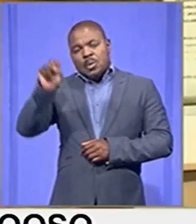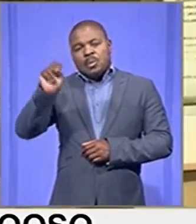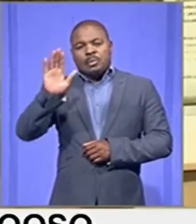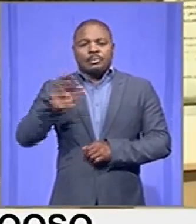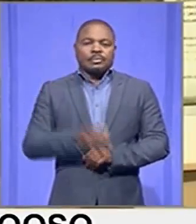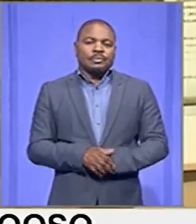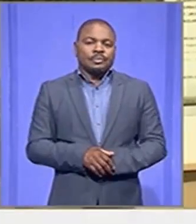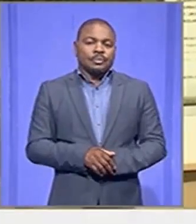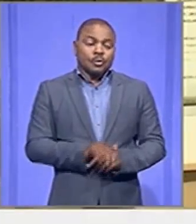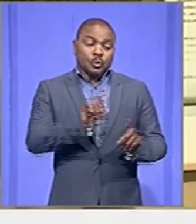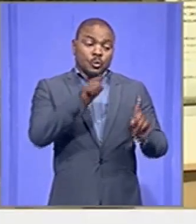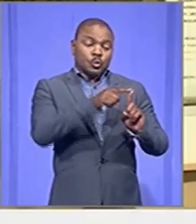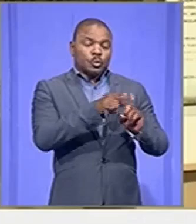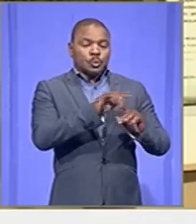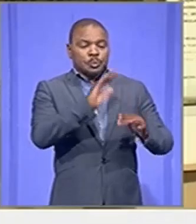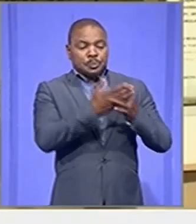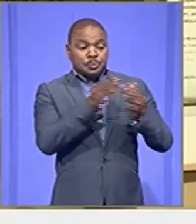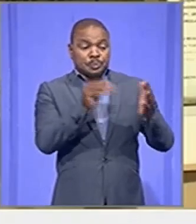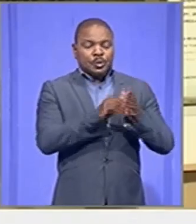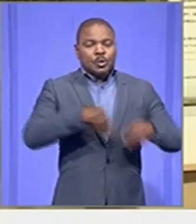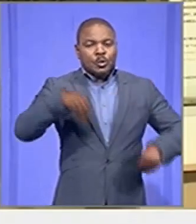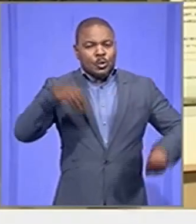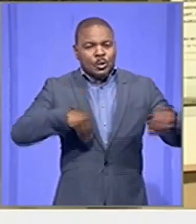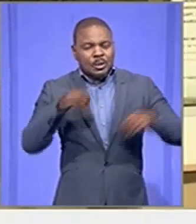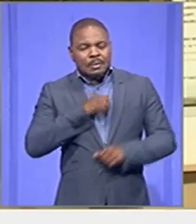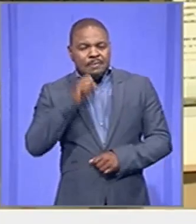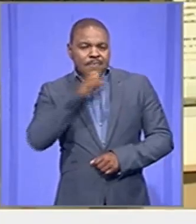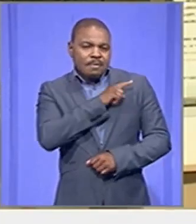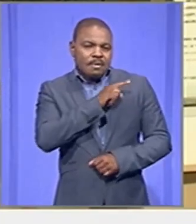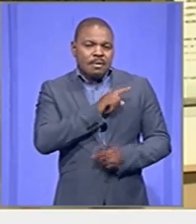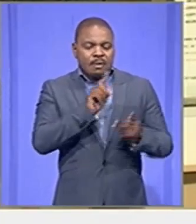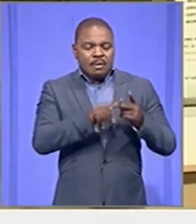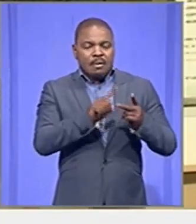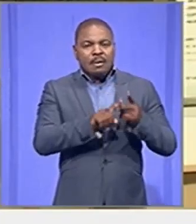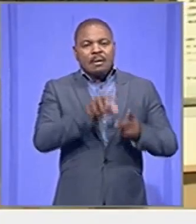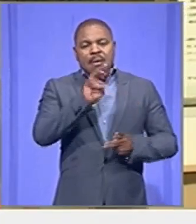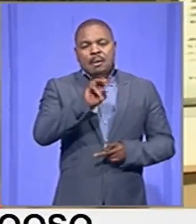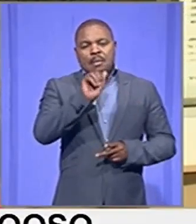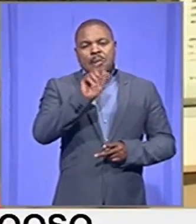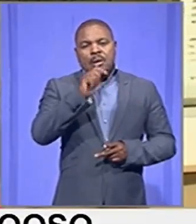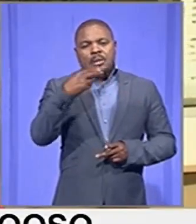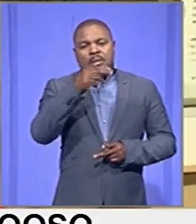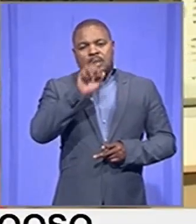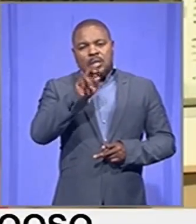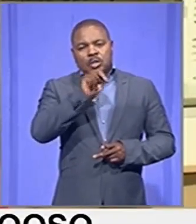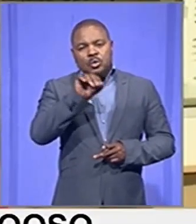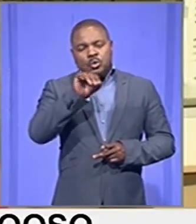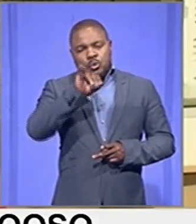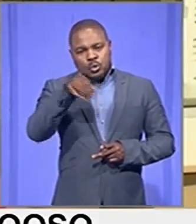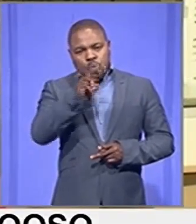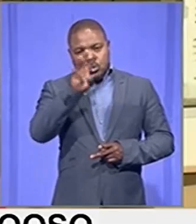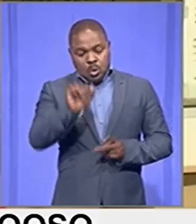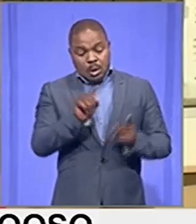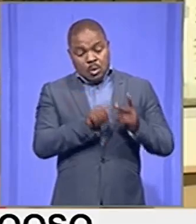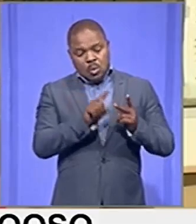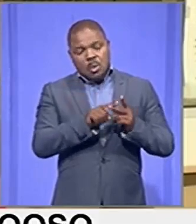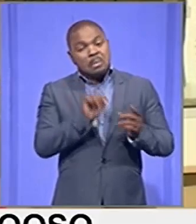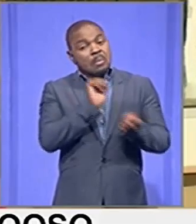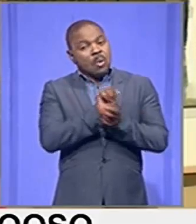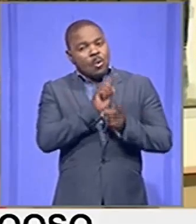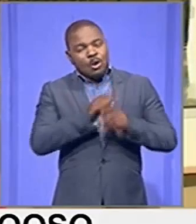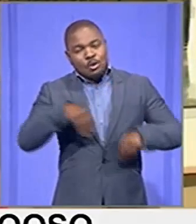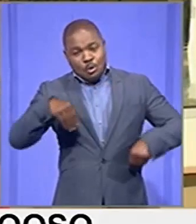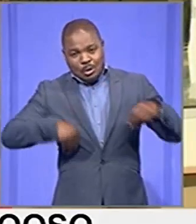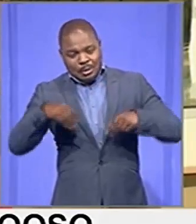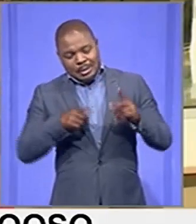She has been charged with corruption and fraud. However, her co-accused, Mr. Mathendra, stands accused or charged with corruption, and